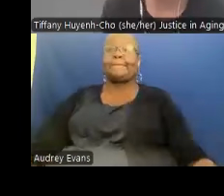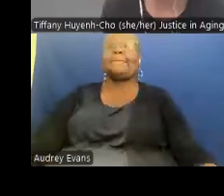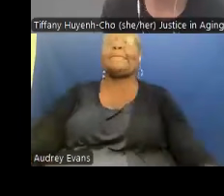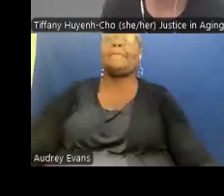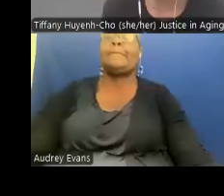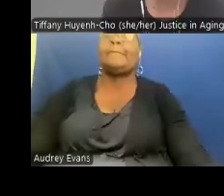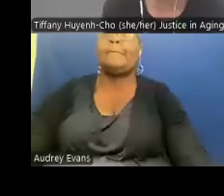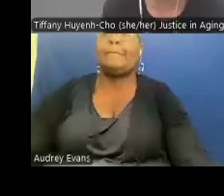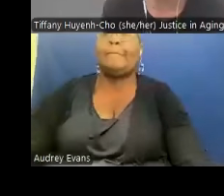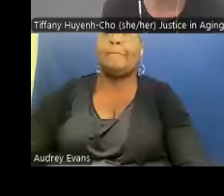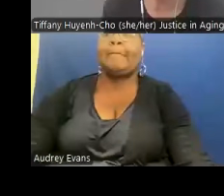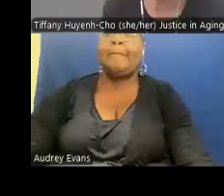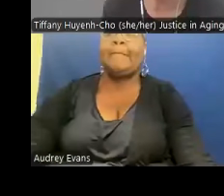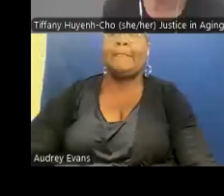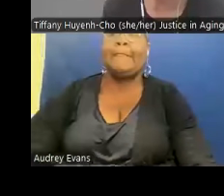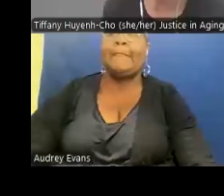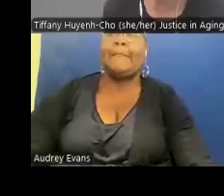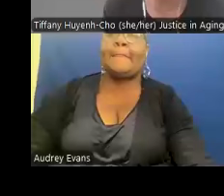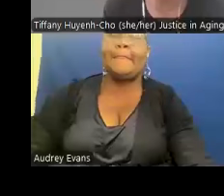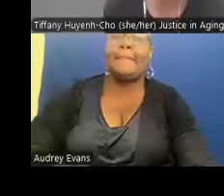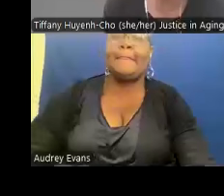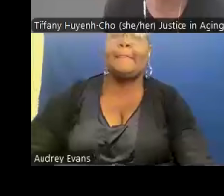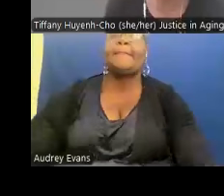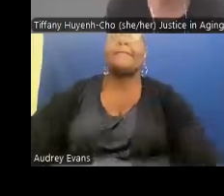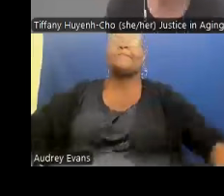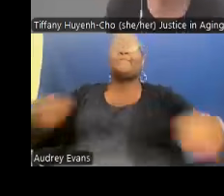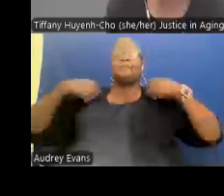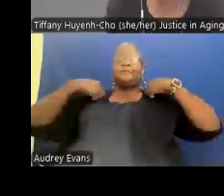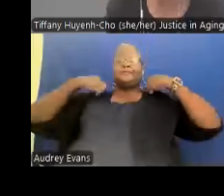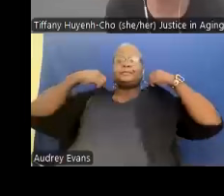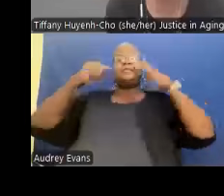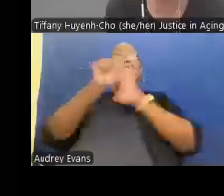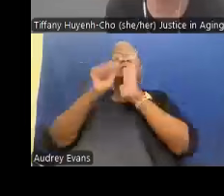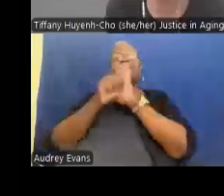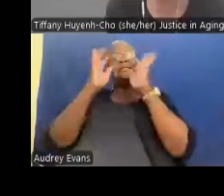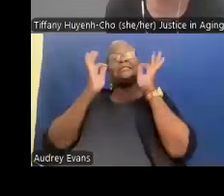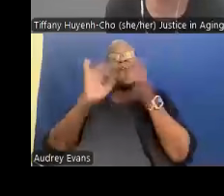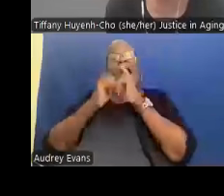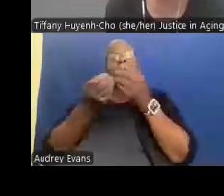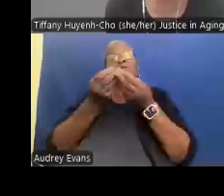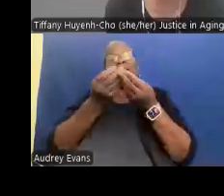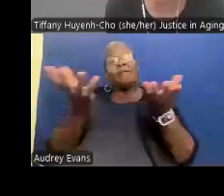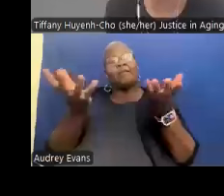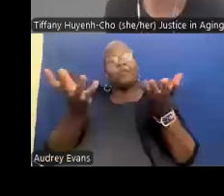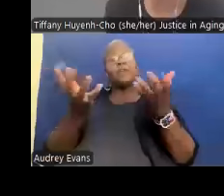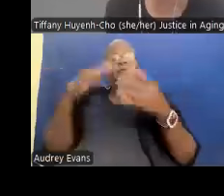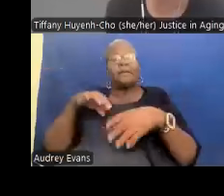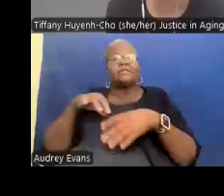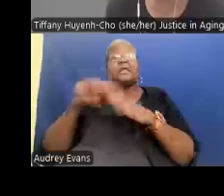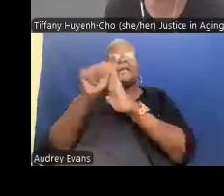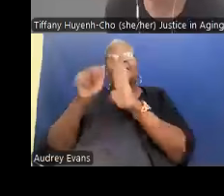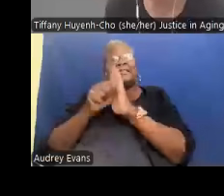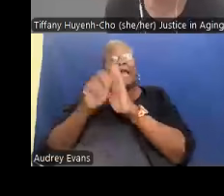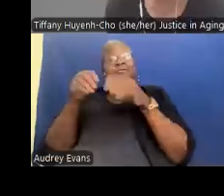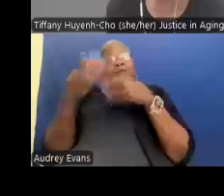States can also choose how to deliver Medicaid benefits to their state residents. So the states itself don't provide healthcare